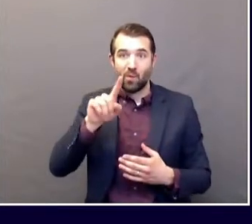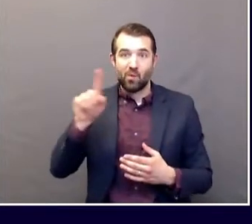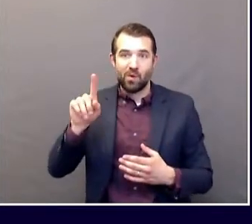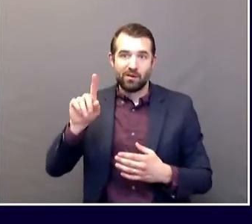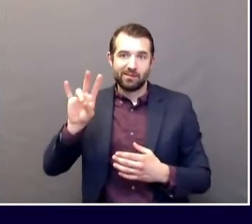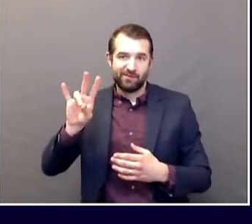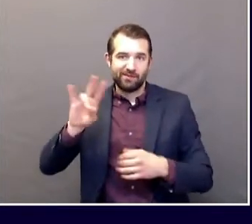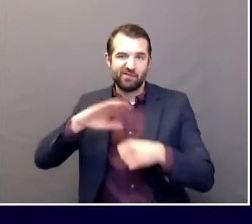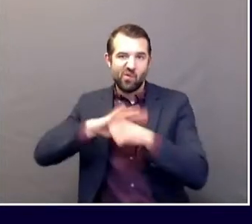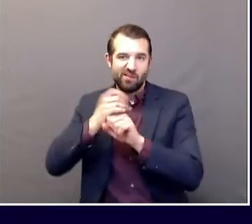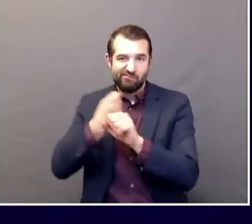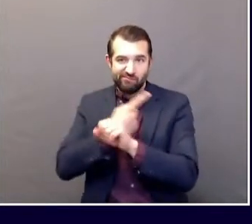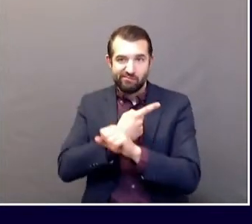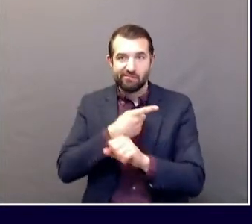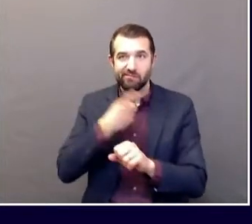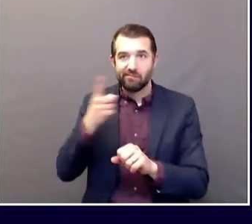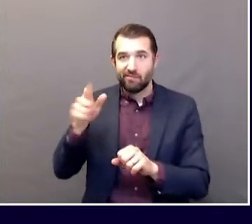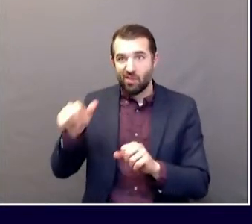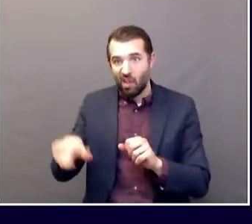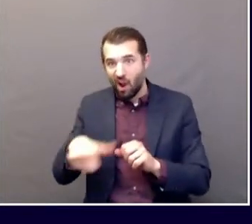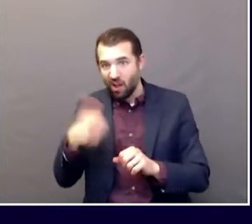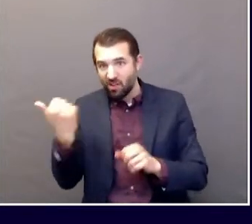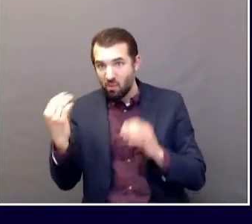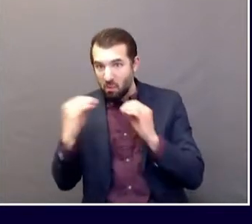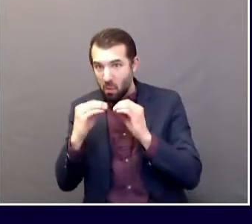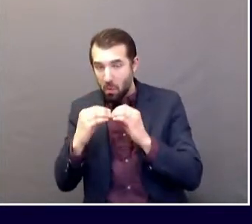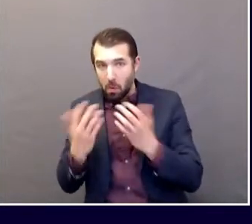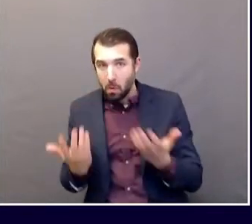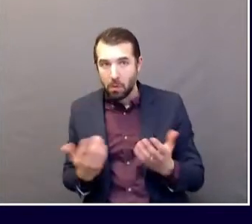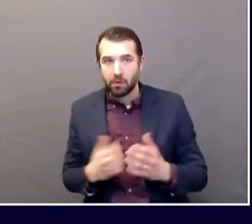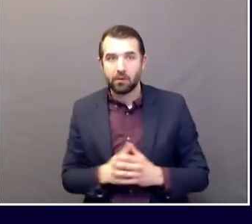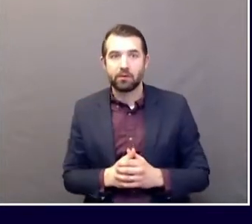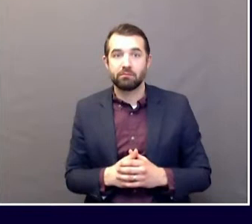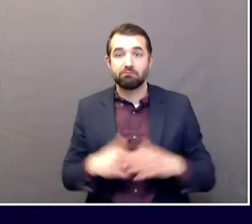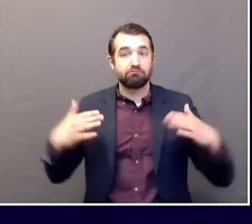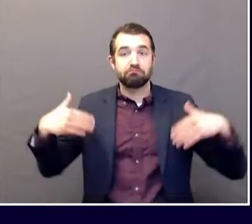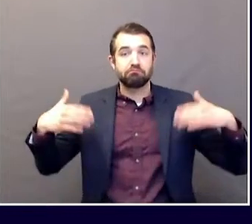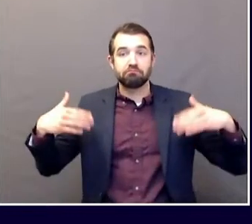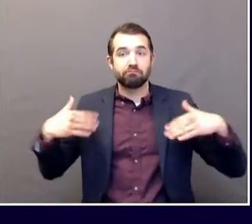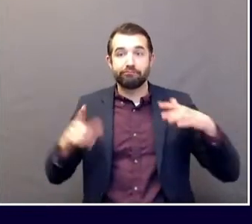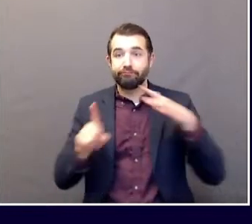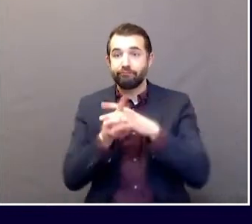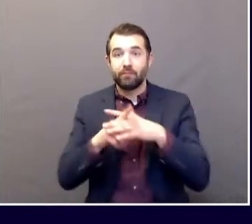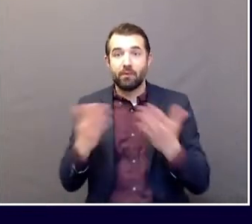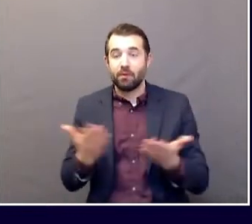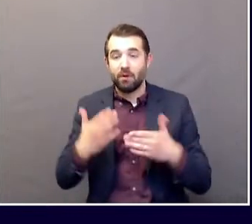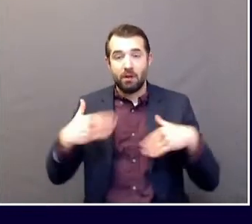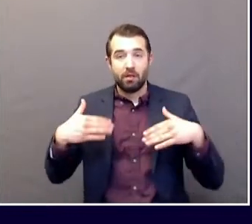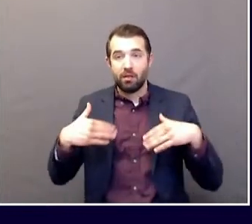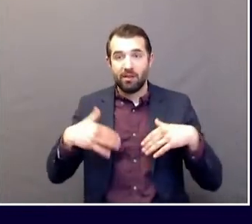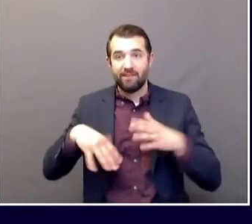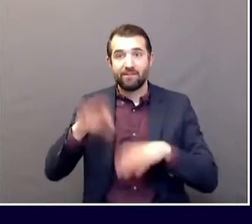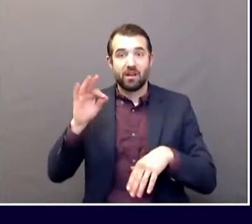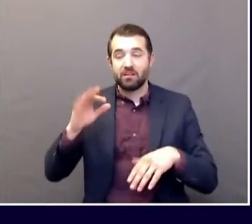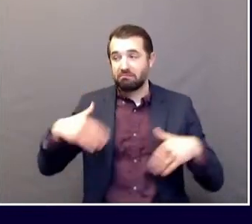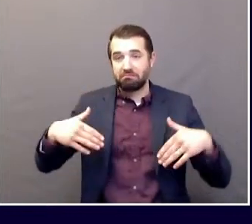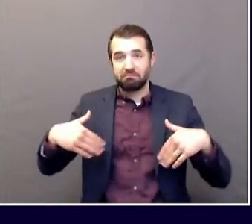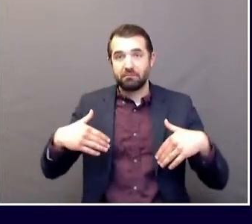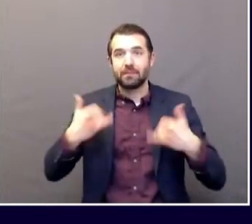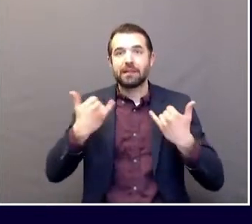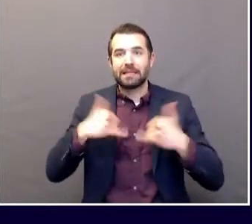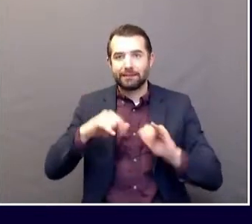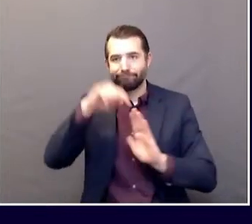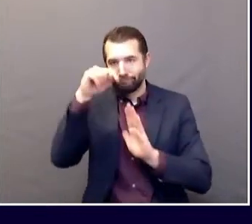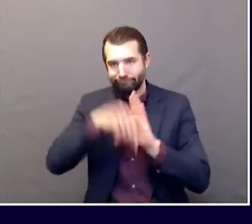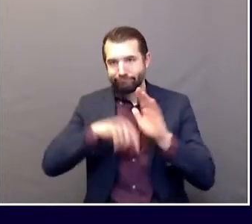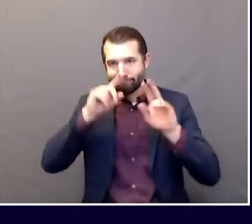are continuing to go through that process of sequencing samples that we receive, a subset of them. We have not detected any